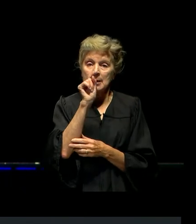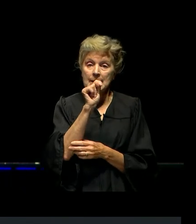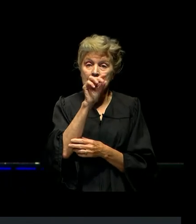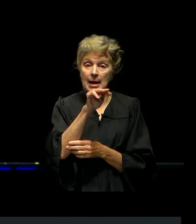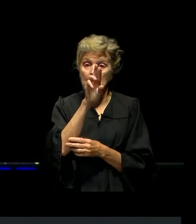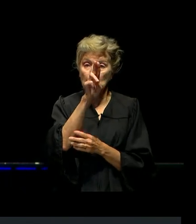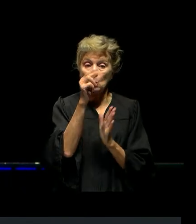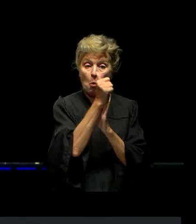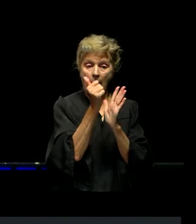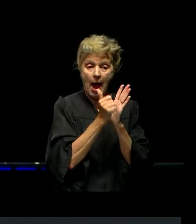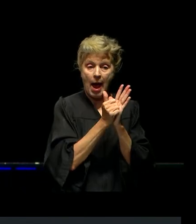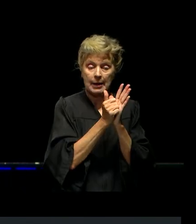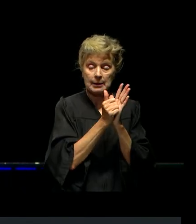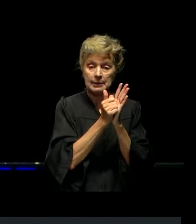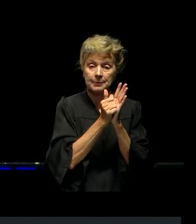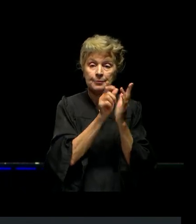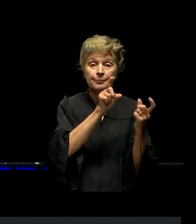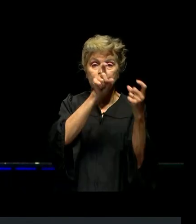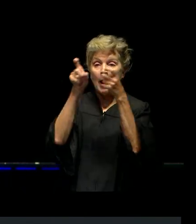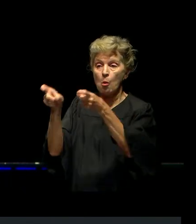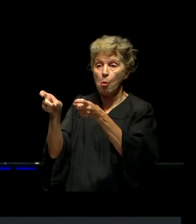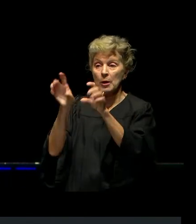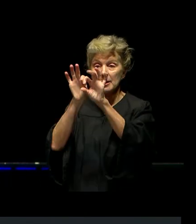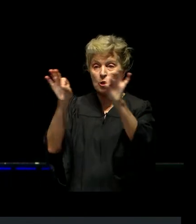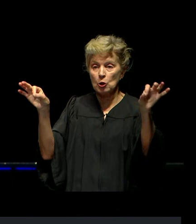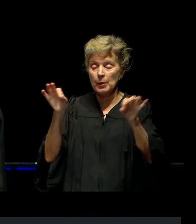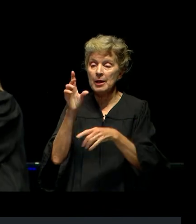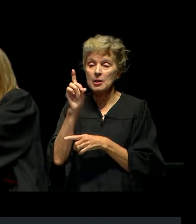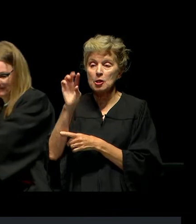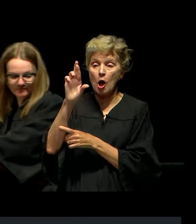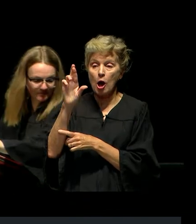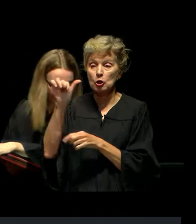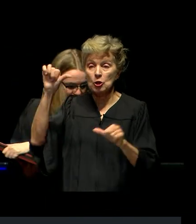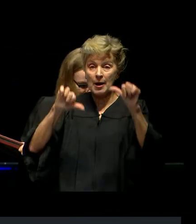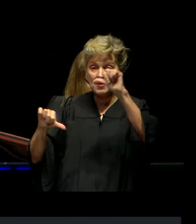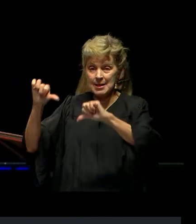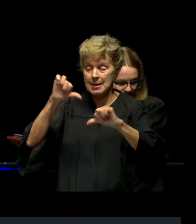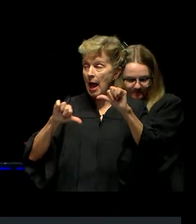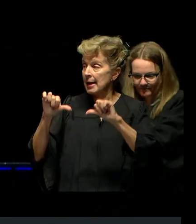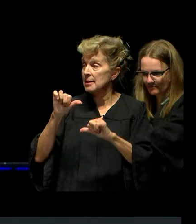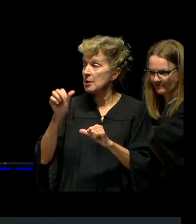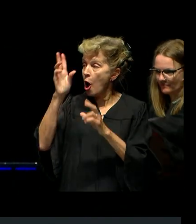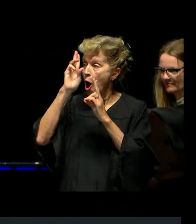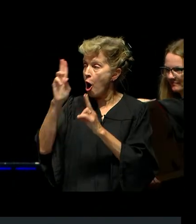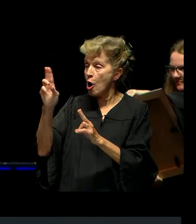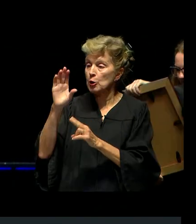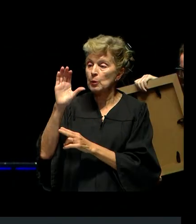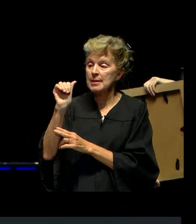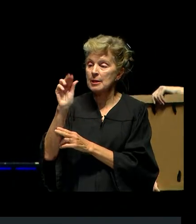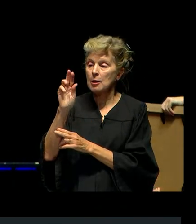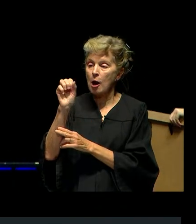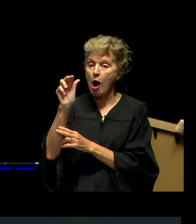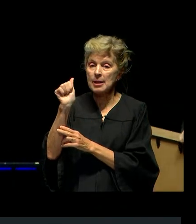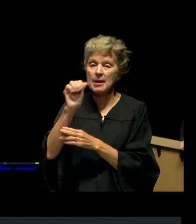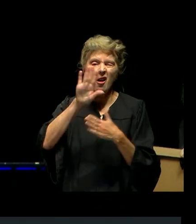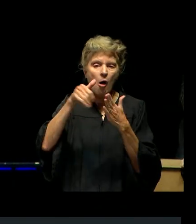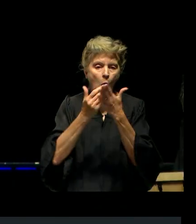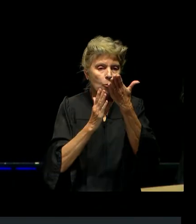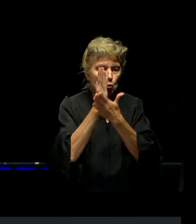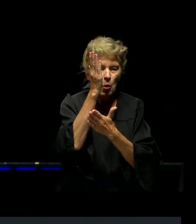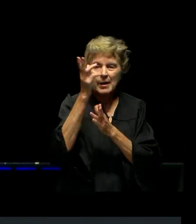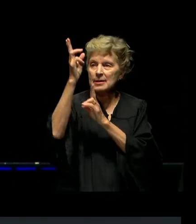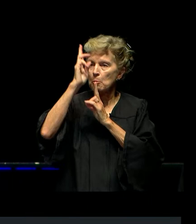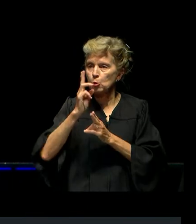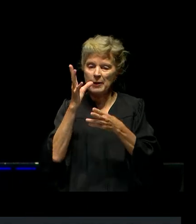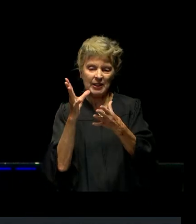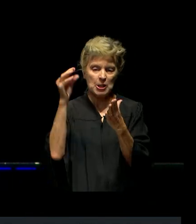Metropolitan University Act, has awarded the degree Doctor of Science honoris causa with all the rights and